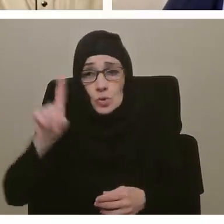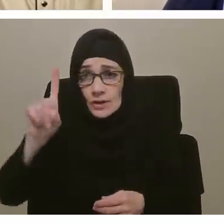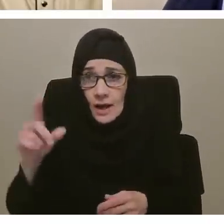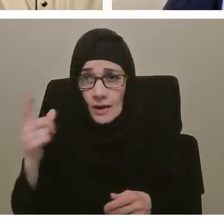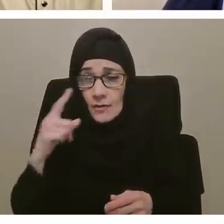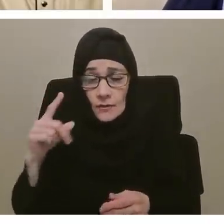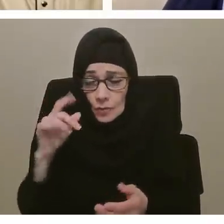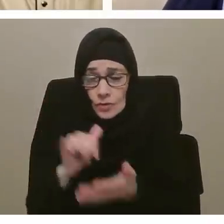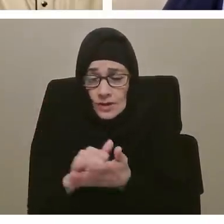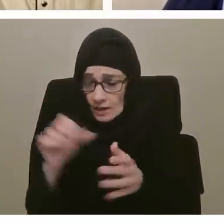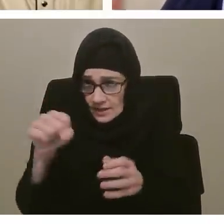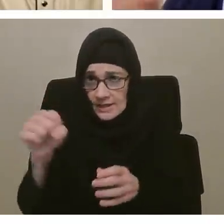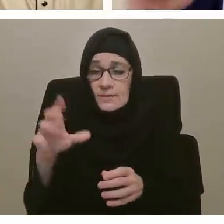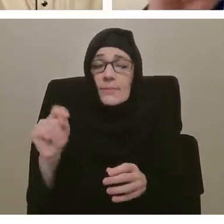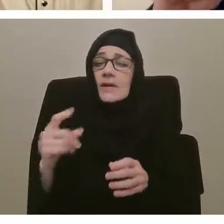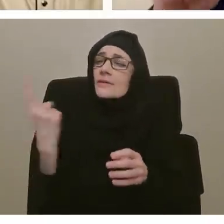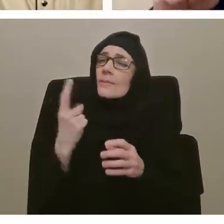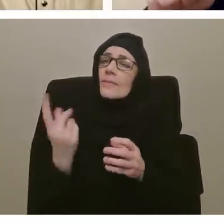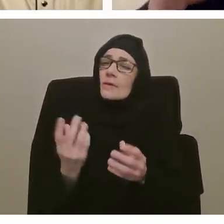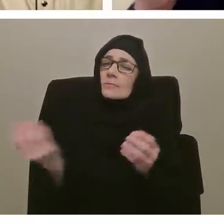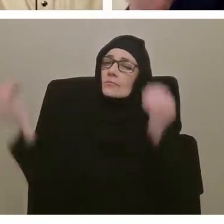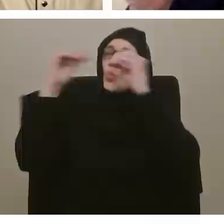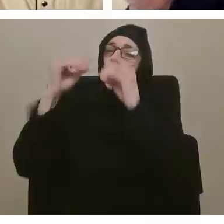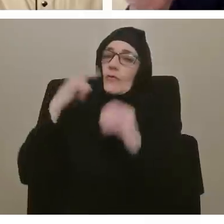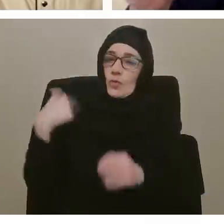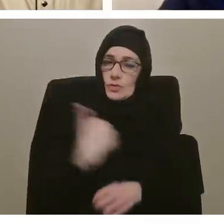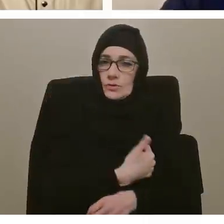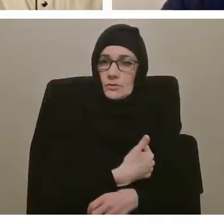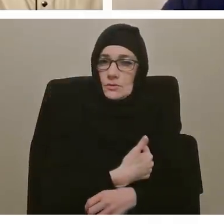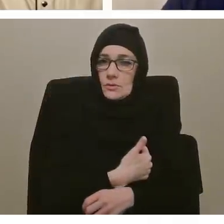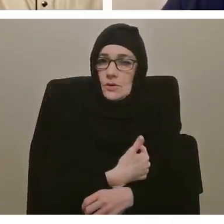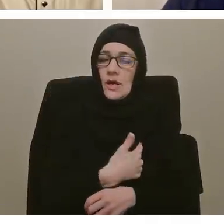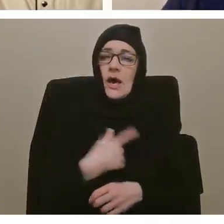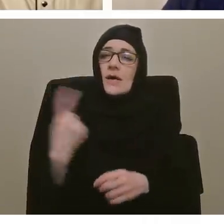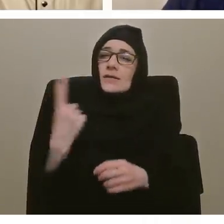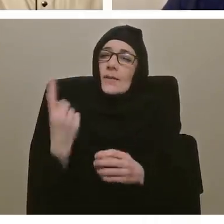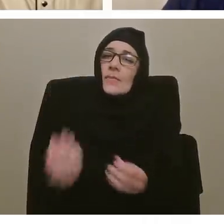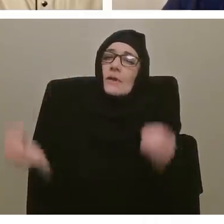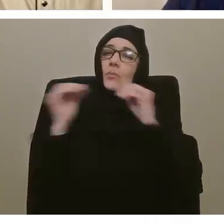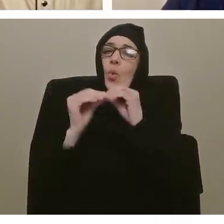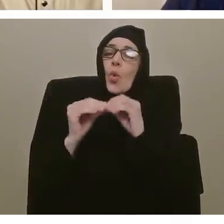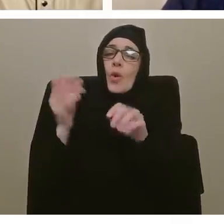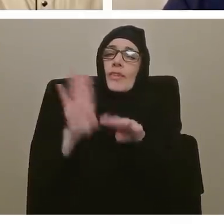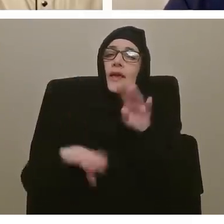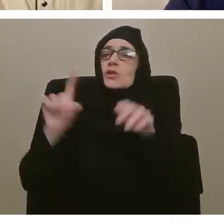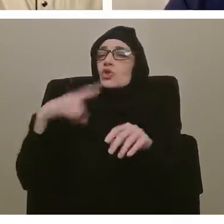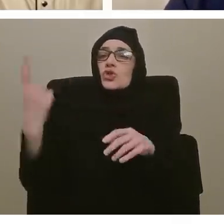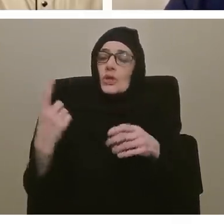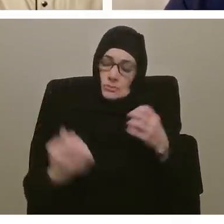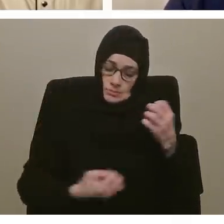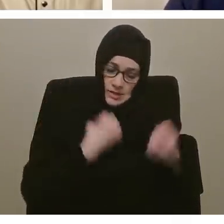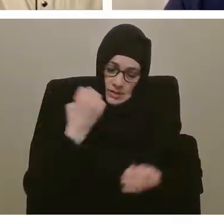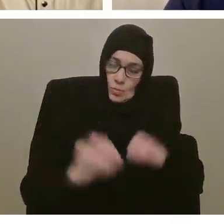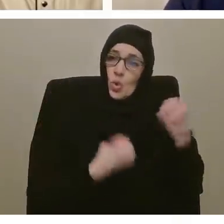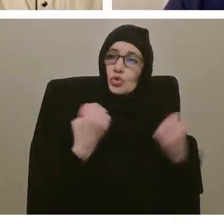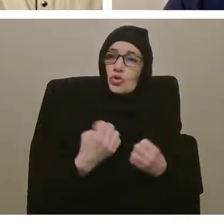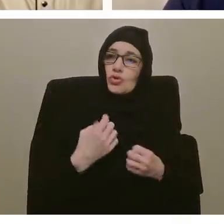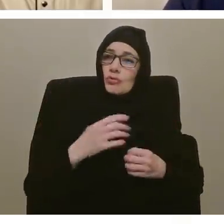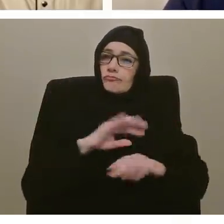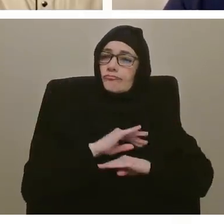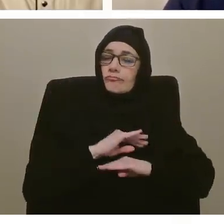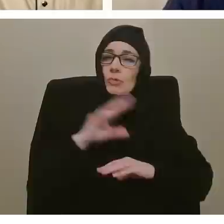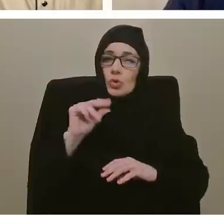something far greater for us. And wallahi, there's something far greater for us than just emotional well-being. Don't lower your bar so